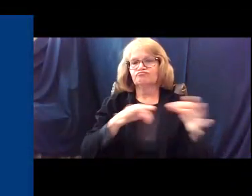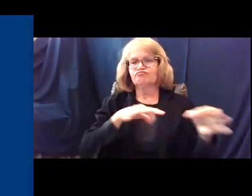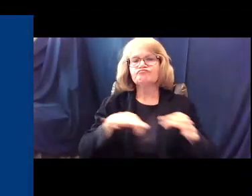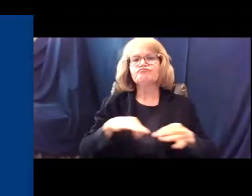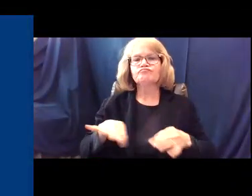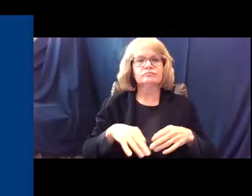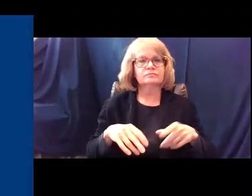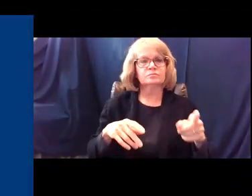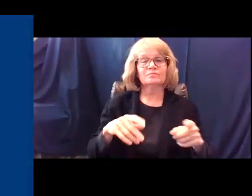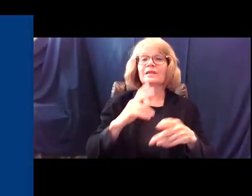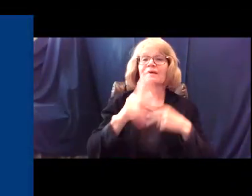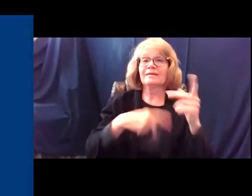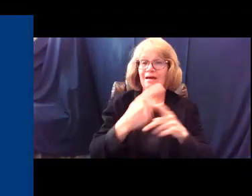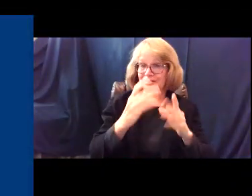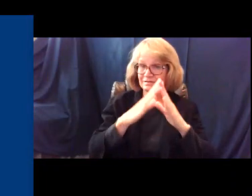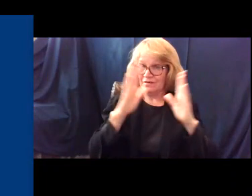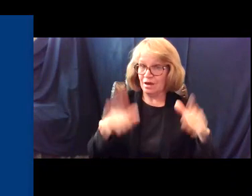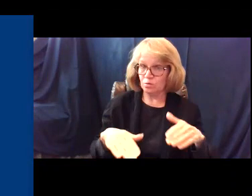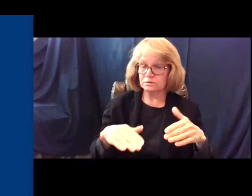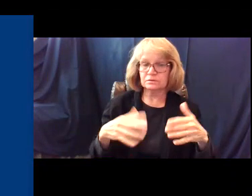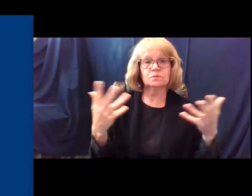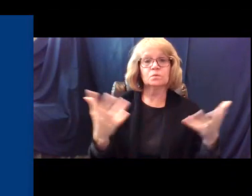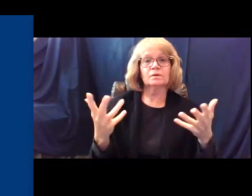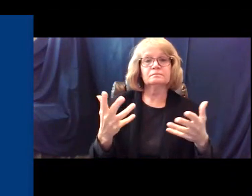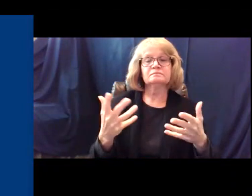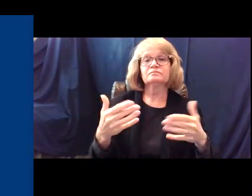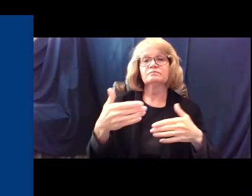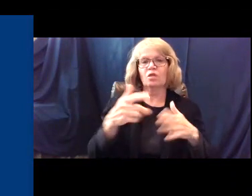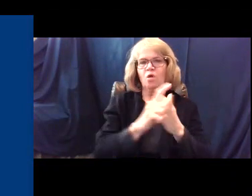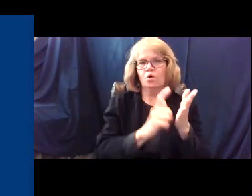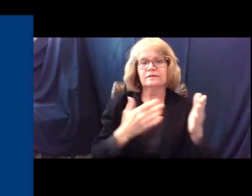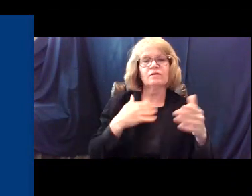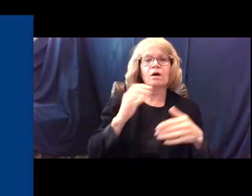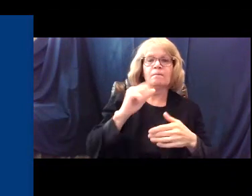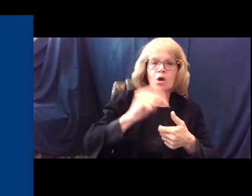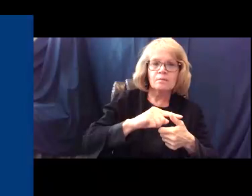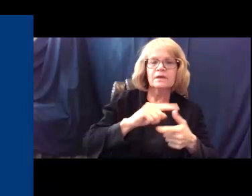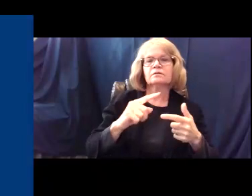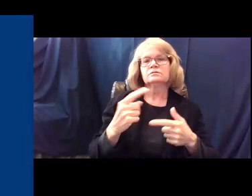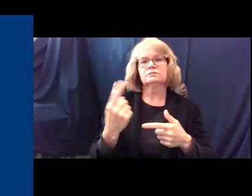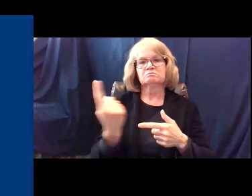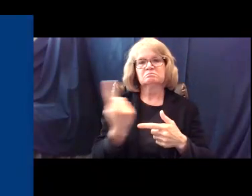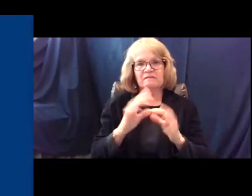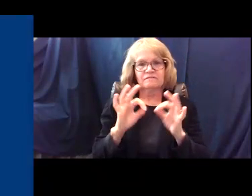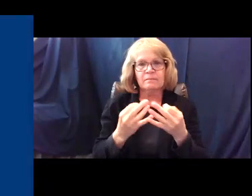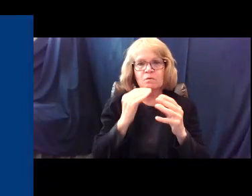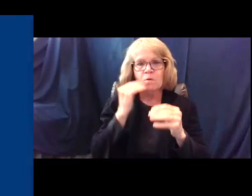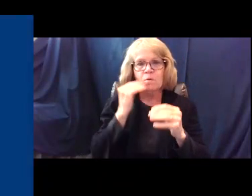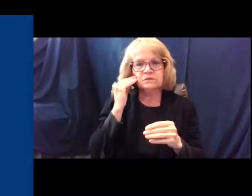the types of housing that are covered by our fair housing laws include apartments, single-family homes,